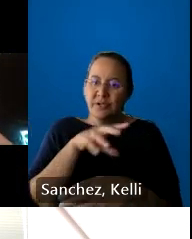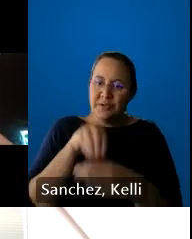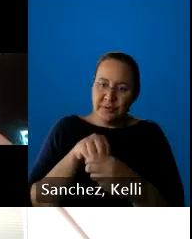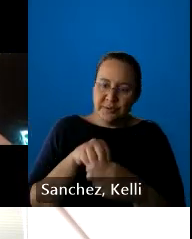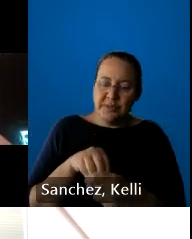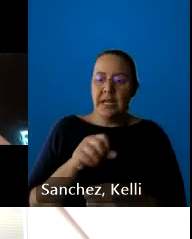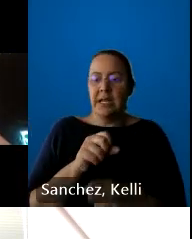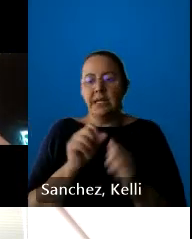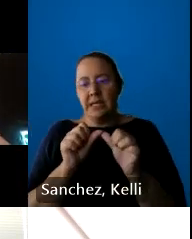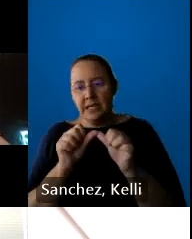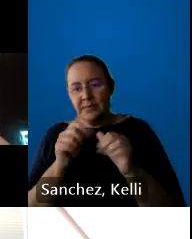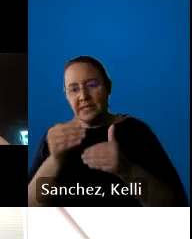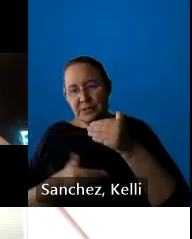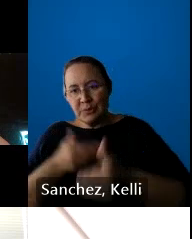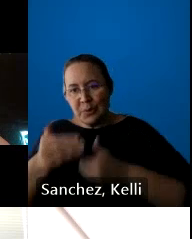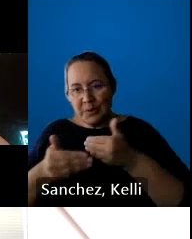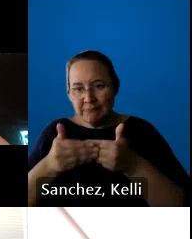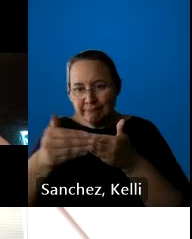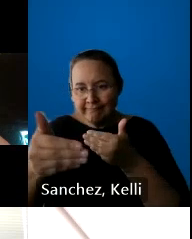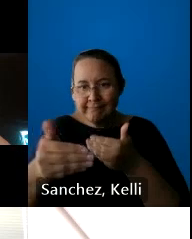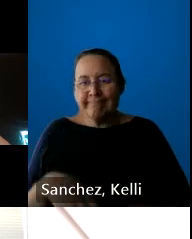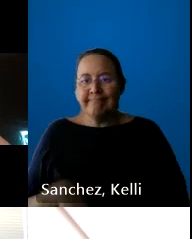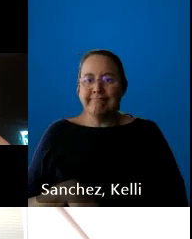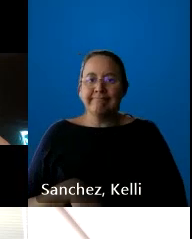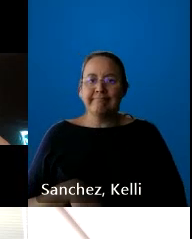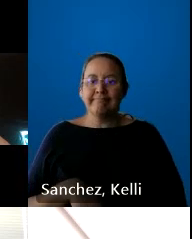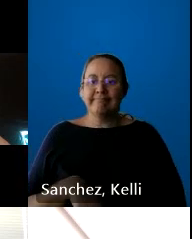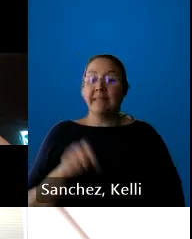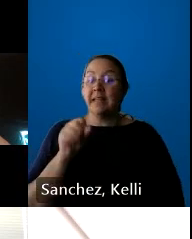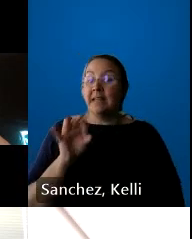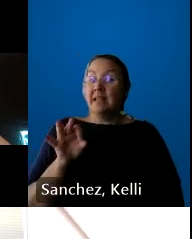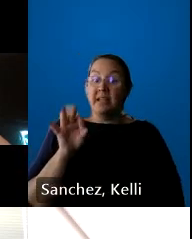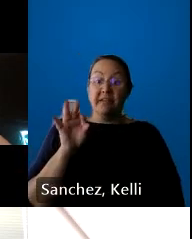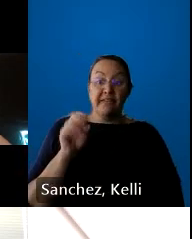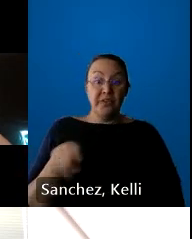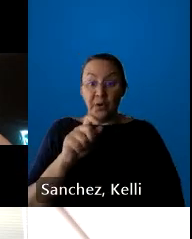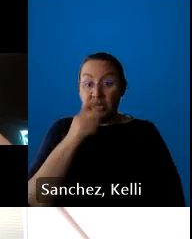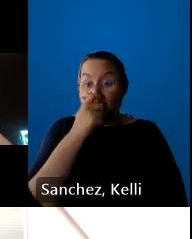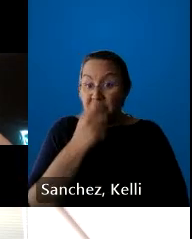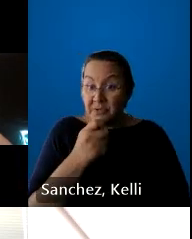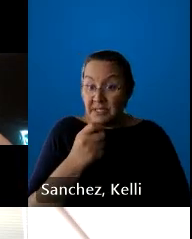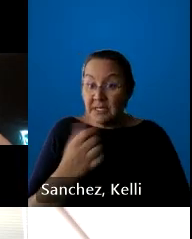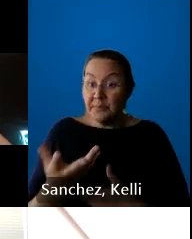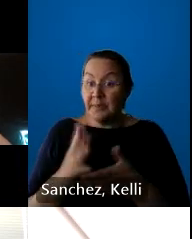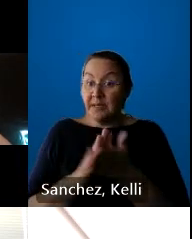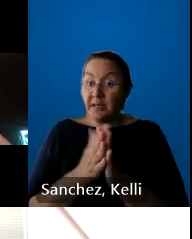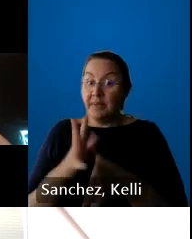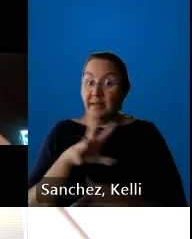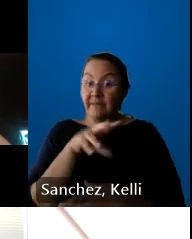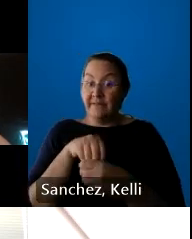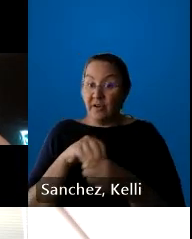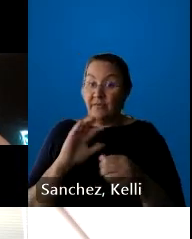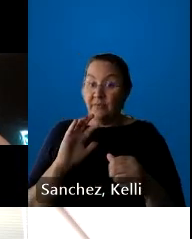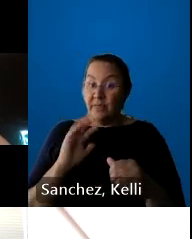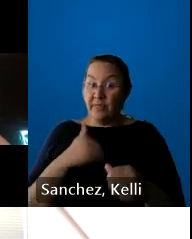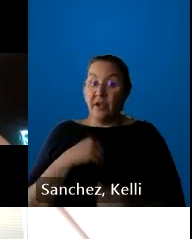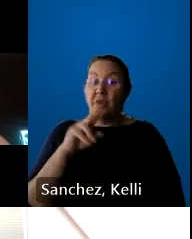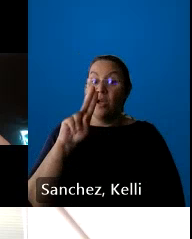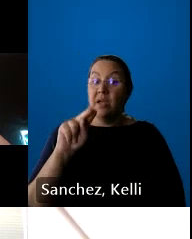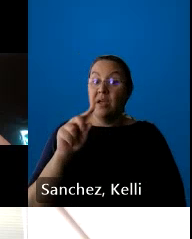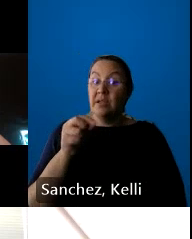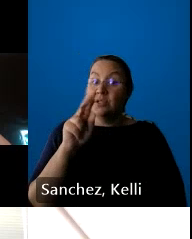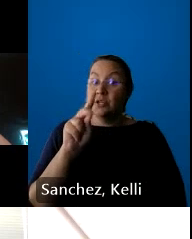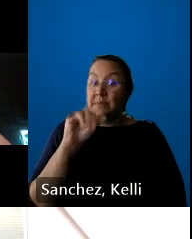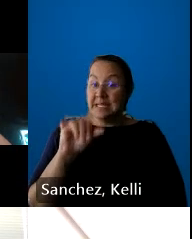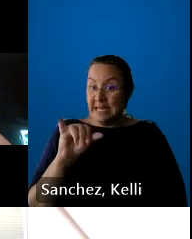this conversation going. So if anyone is interested in becoming involved with our Unshame Kentucky